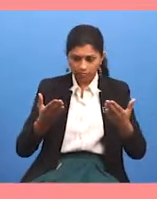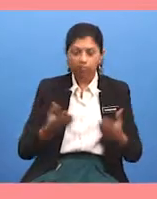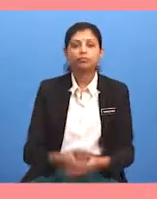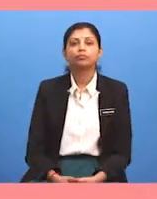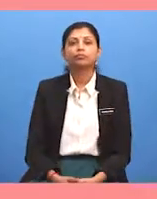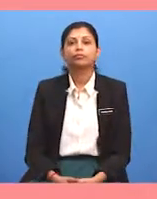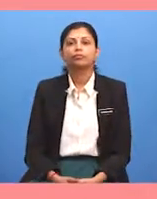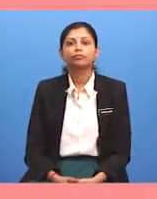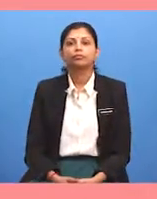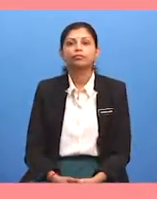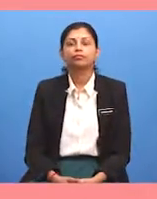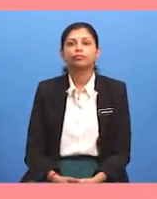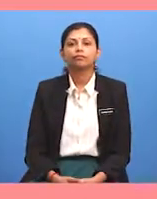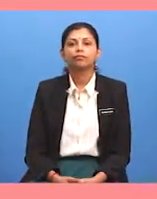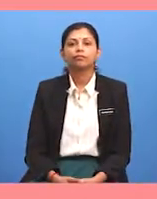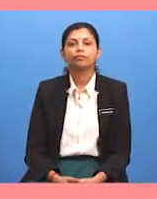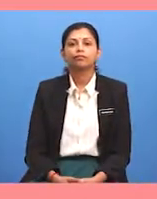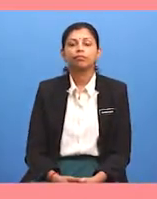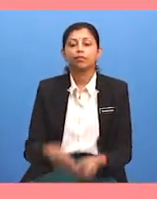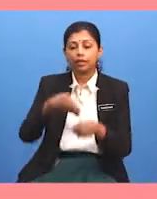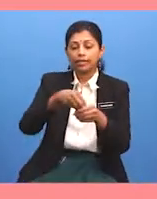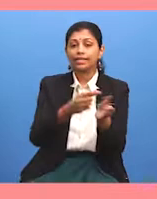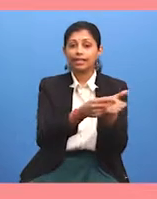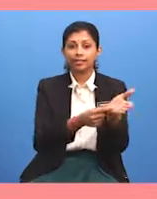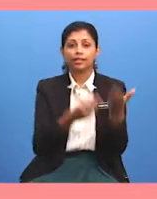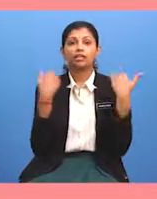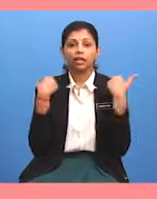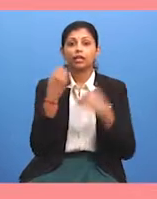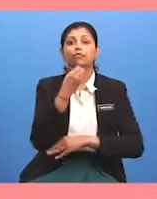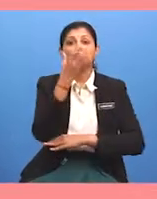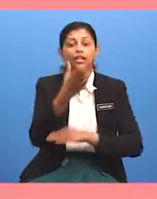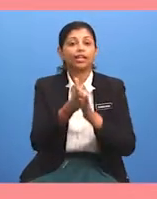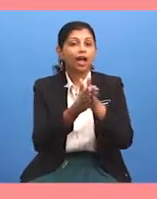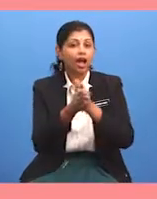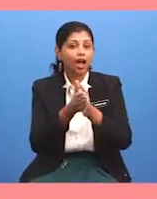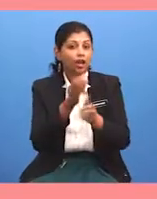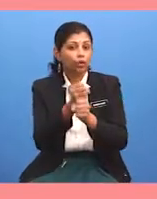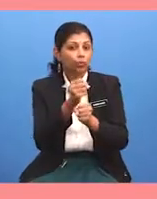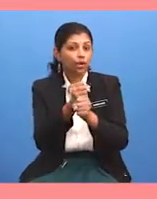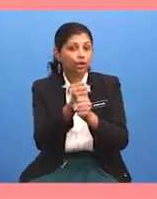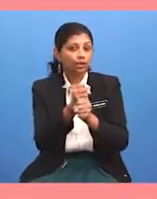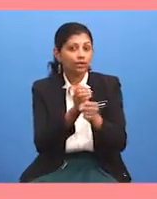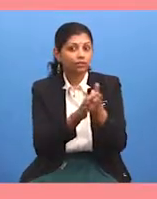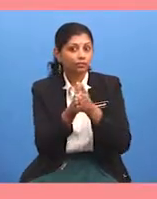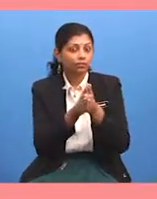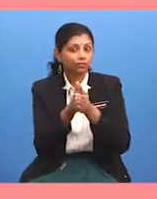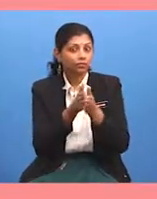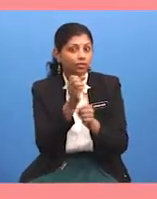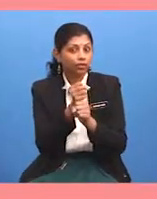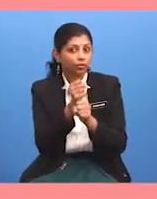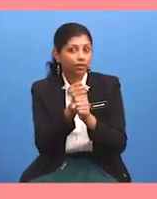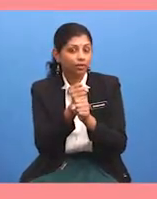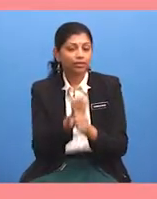hard work as a way to achieve success twice. First in line 4,